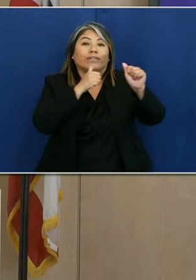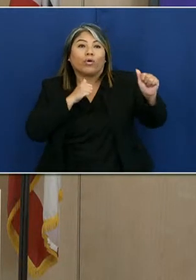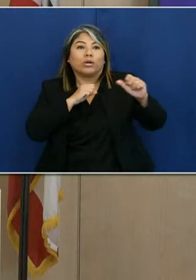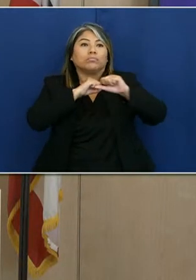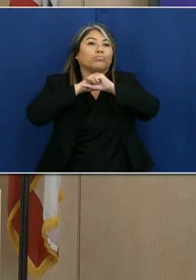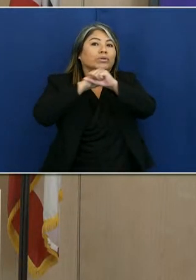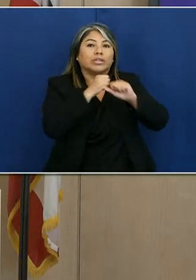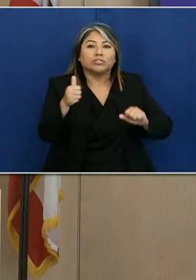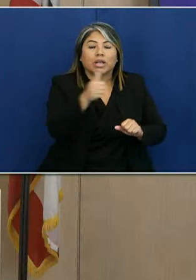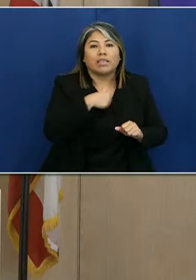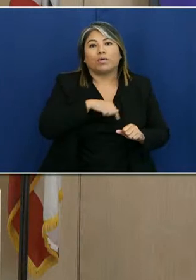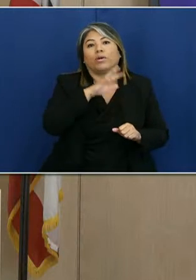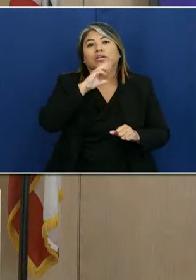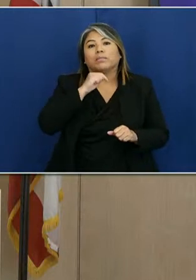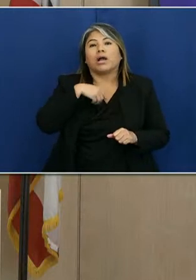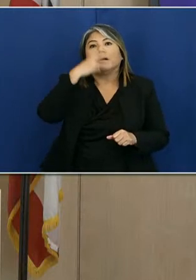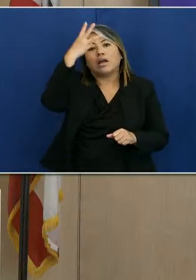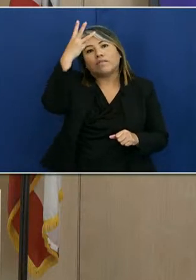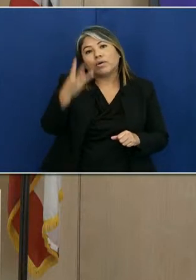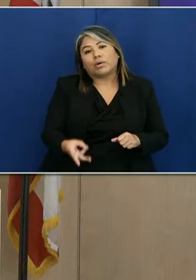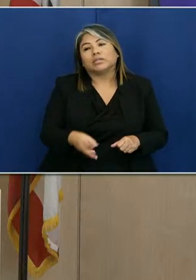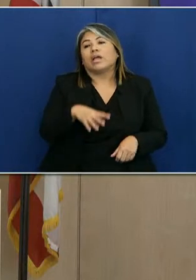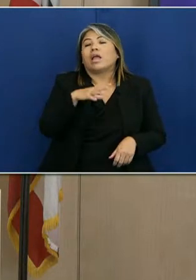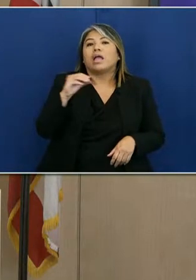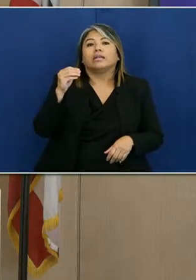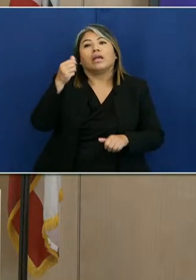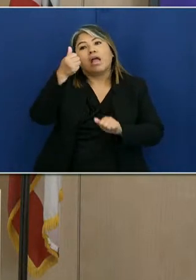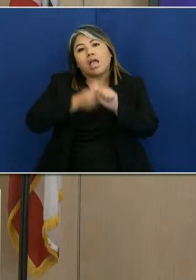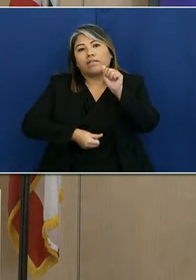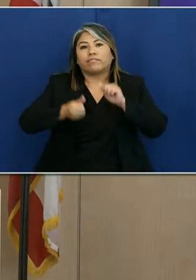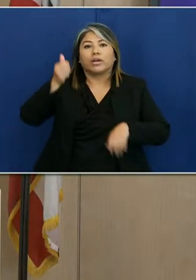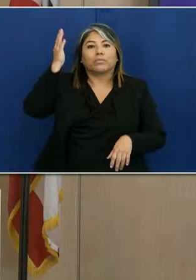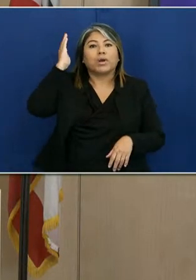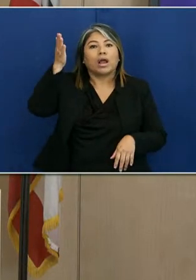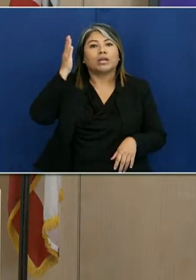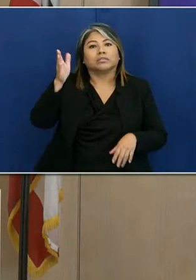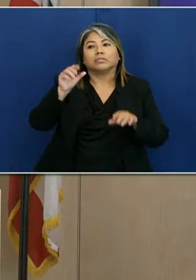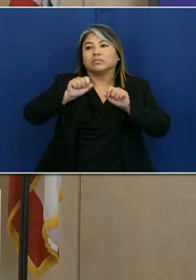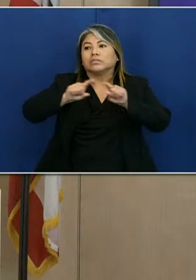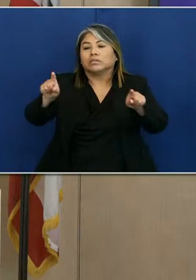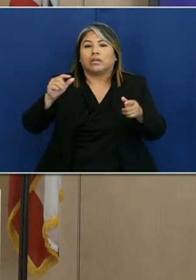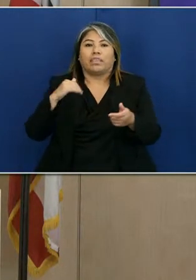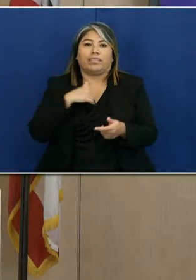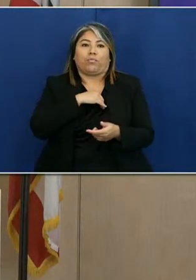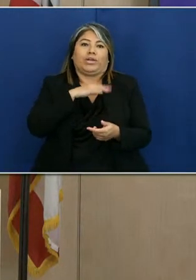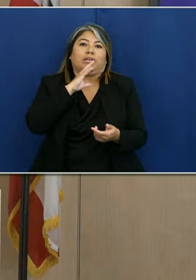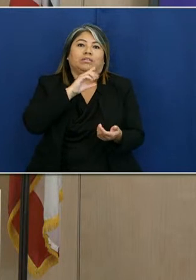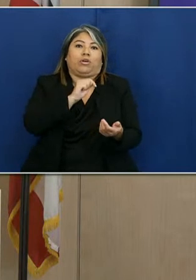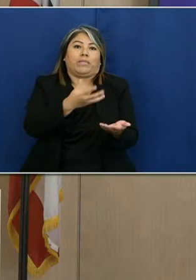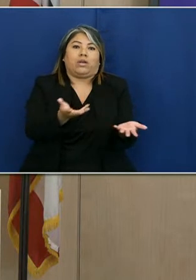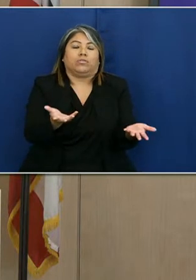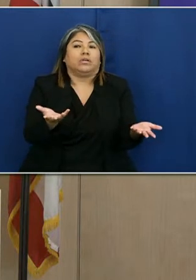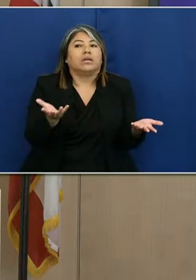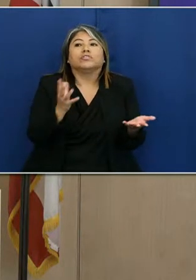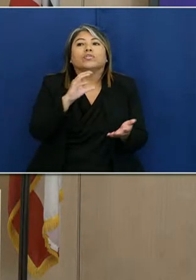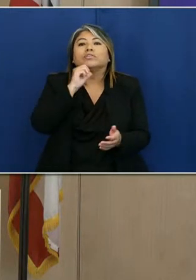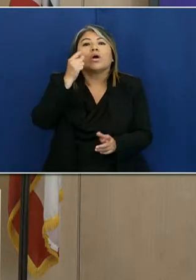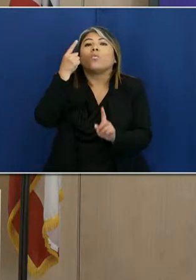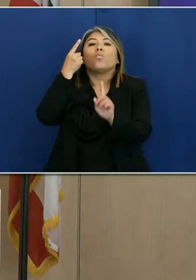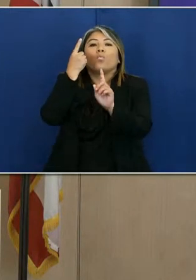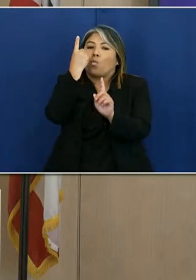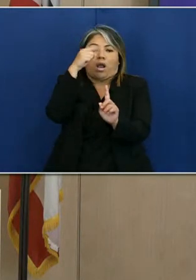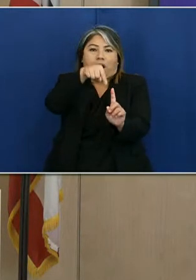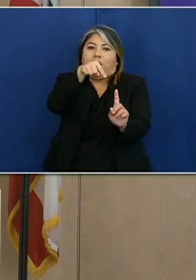talk about every Wednesday and in every press release that is issued. So there's no one event. It